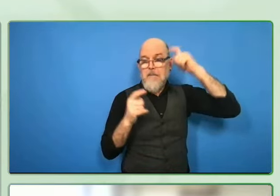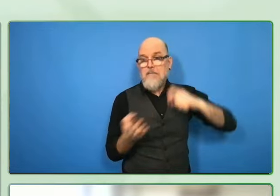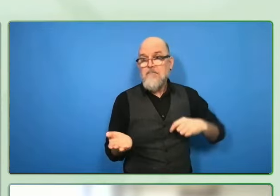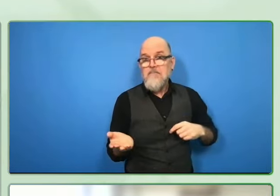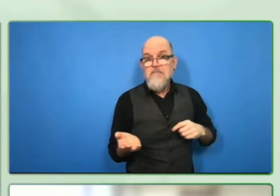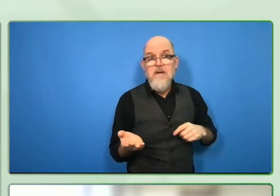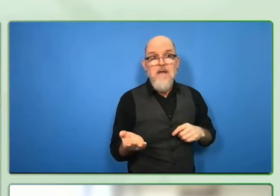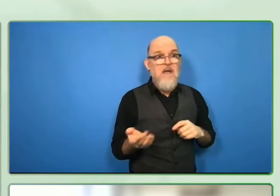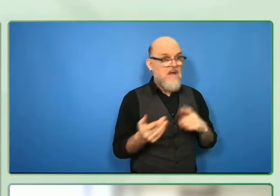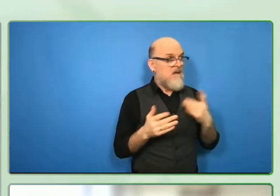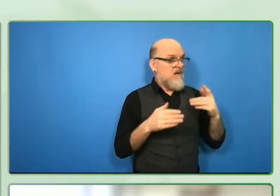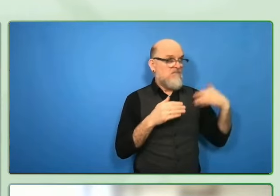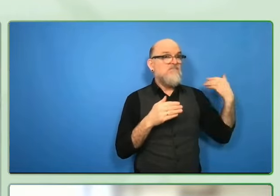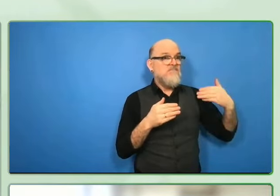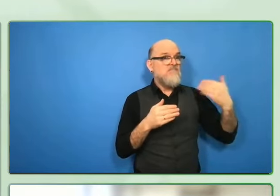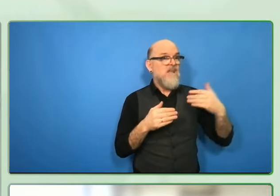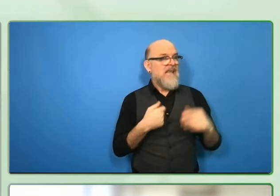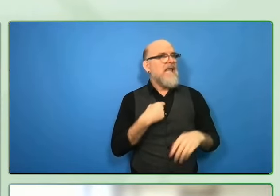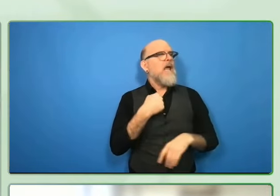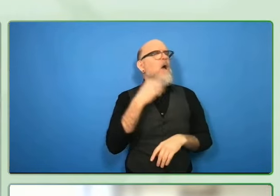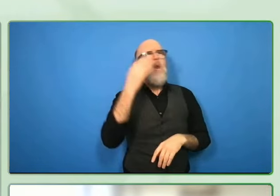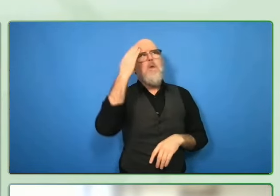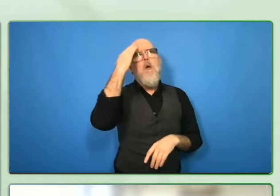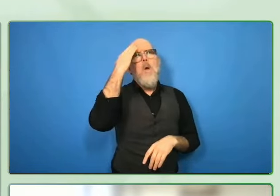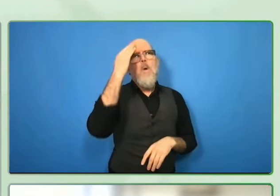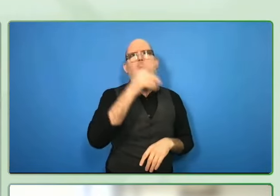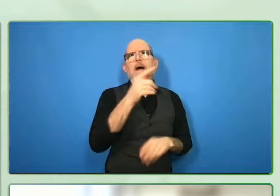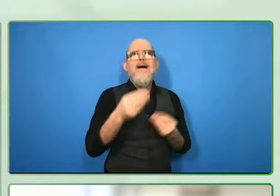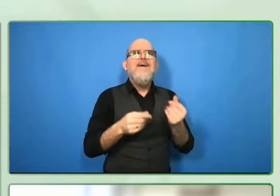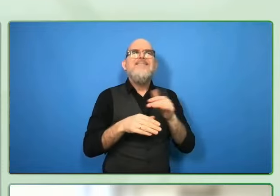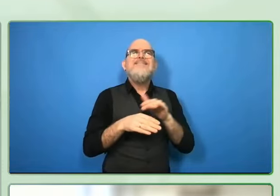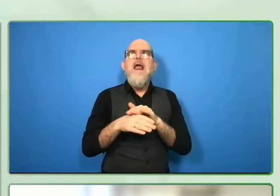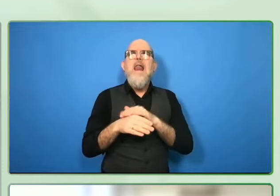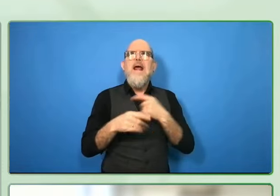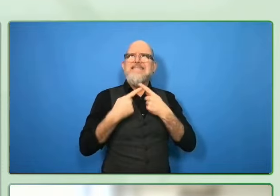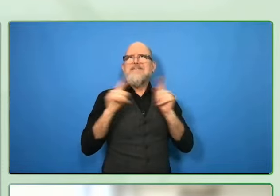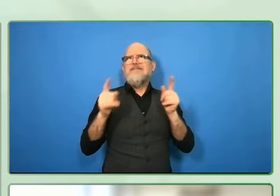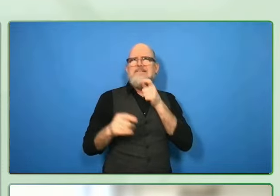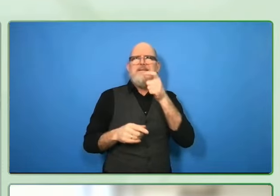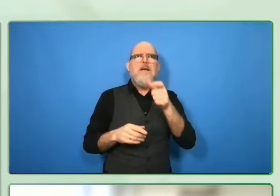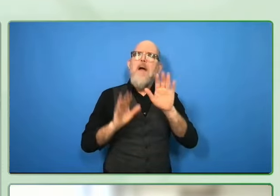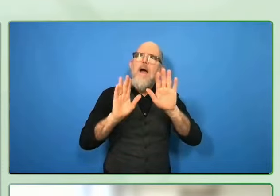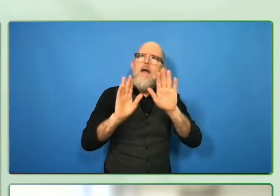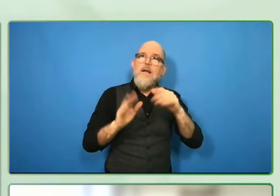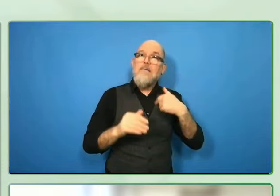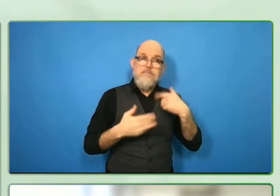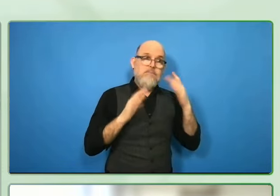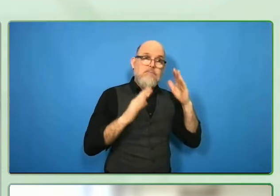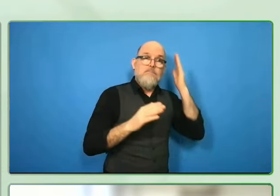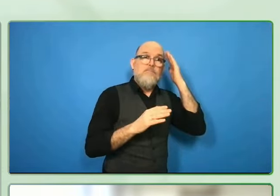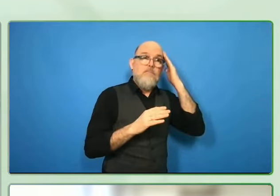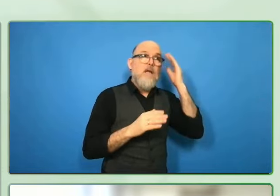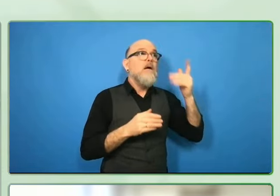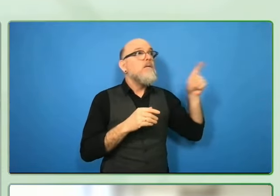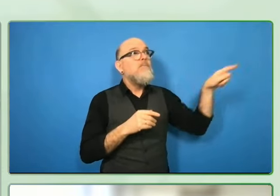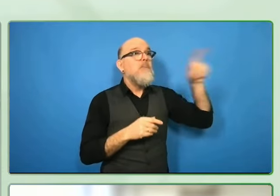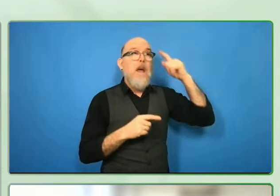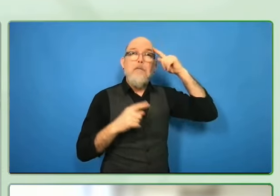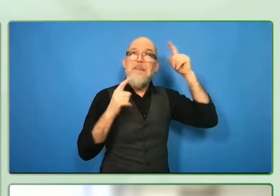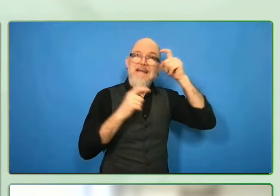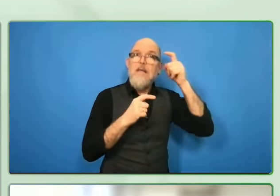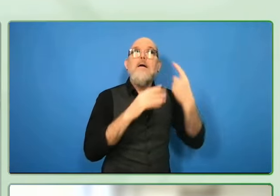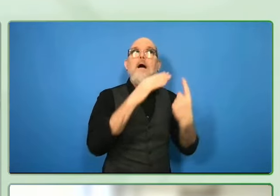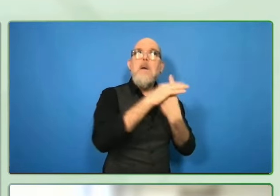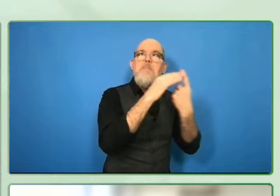time. Right, so I'm going to turn now to someone who sees this in terms of what disabled employees